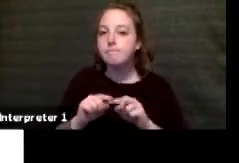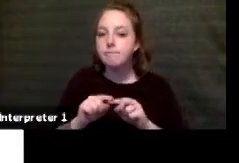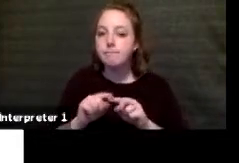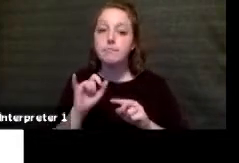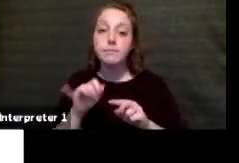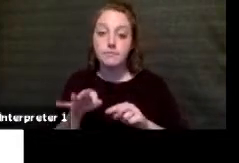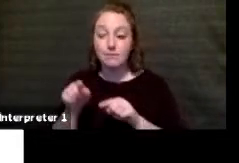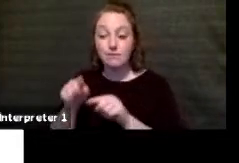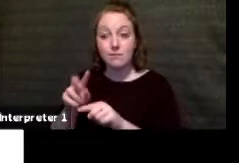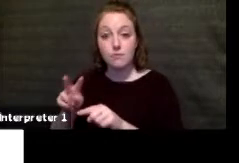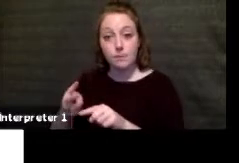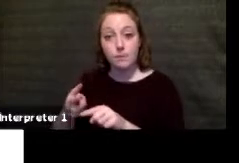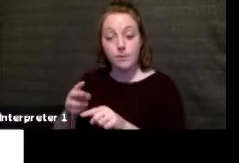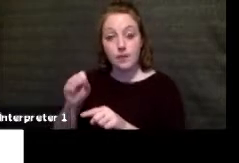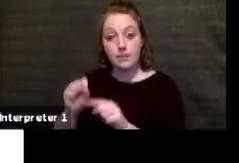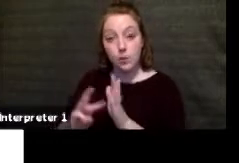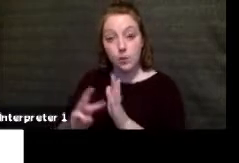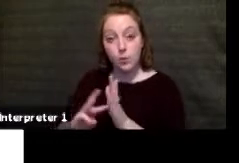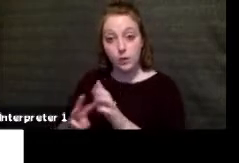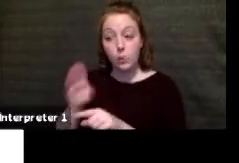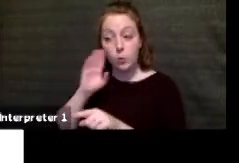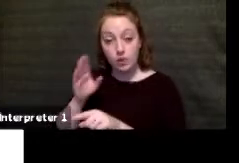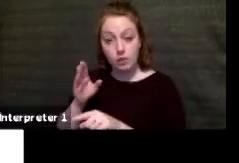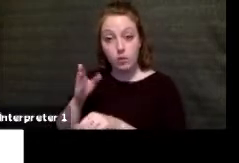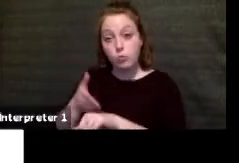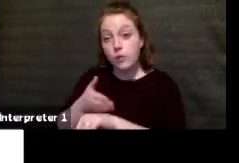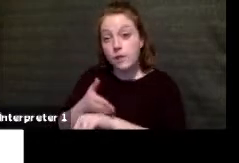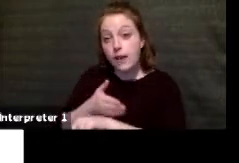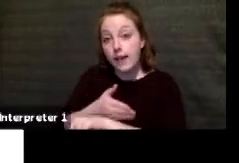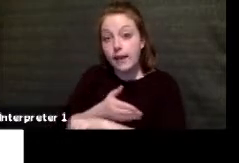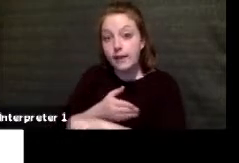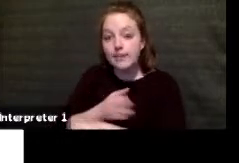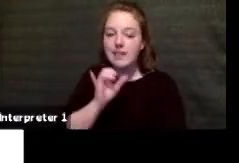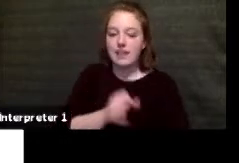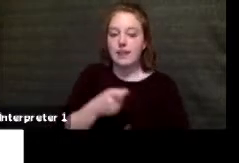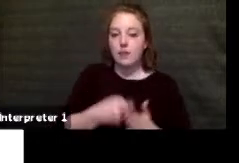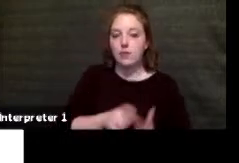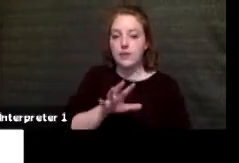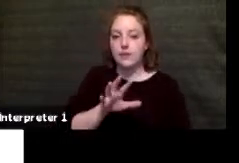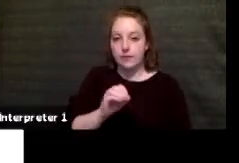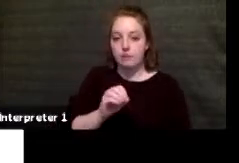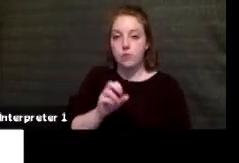renovated facility for the $50 million to a new facility for $75 million.